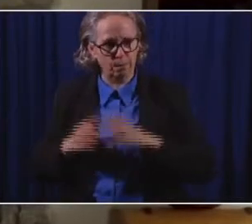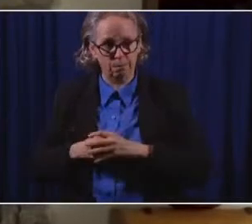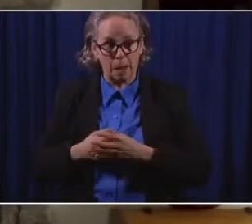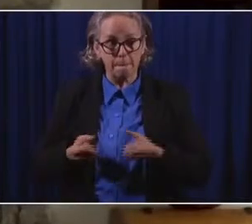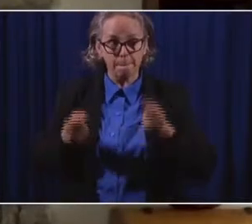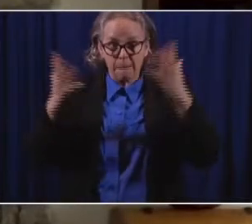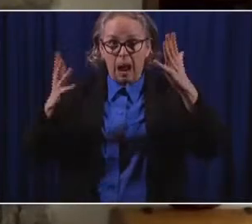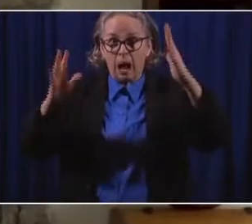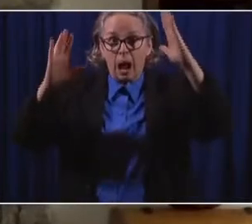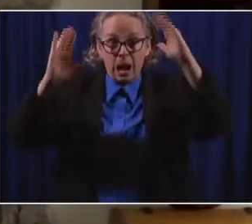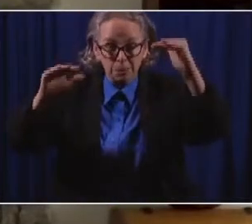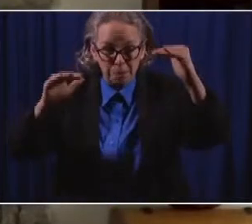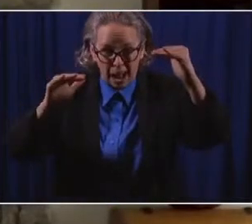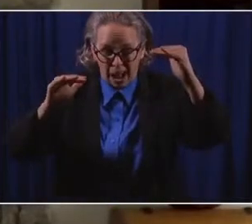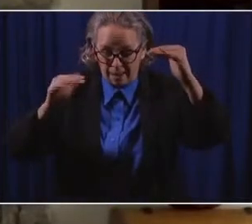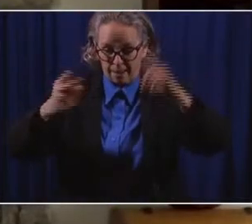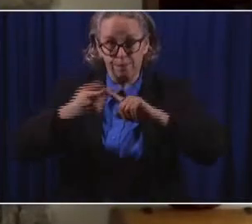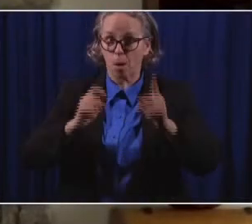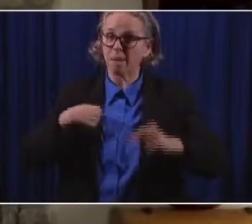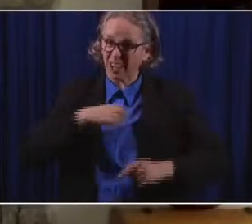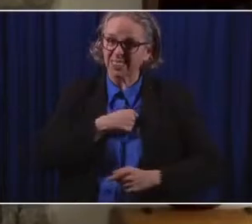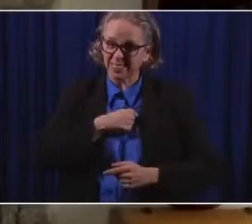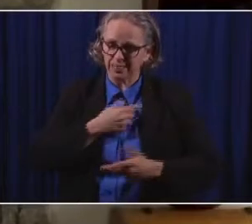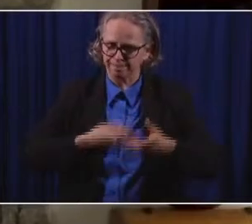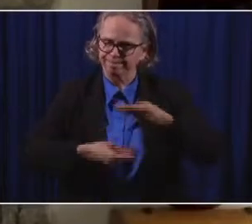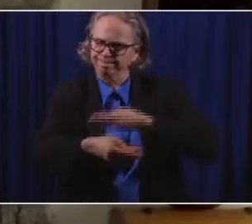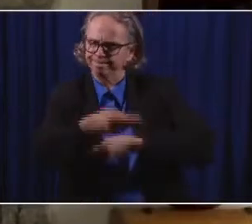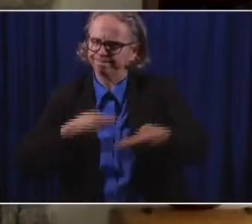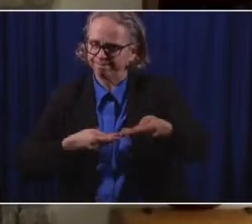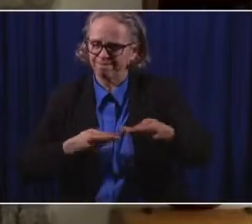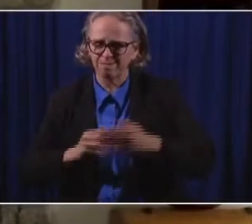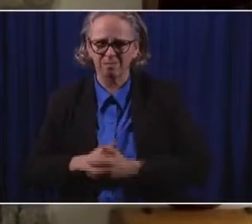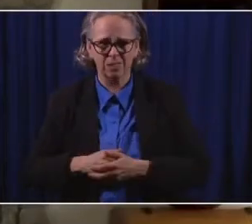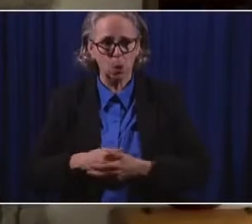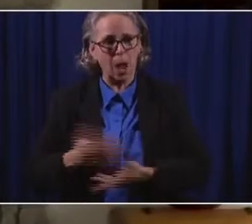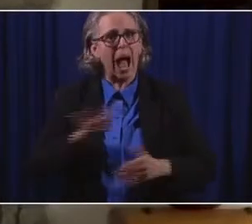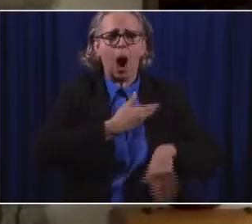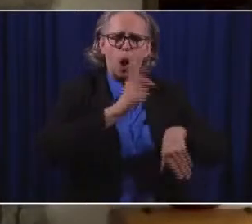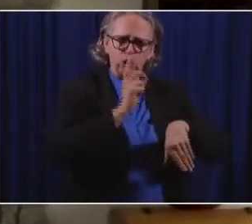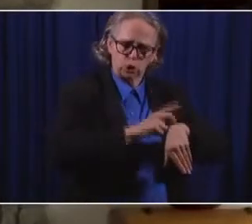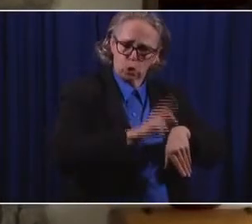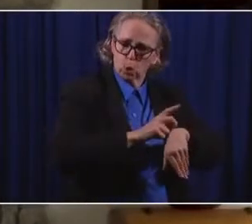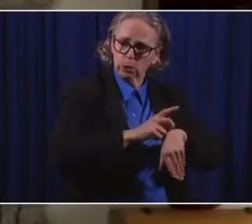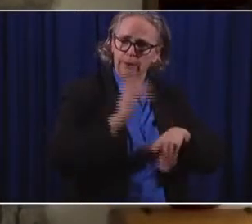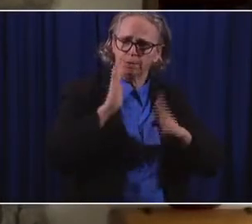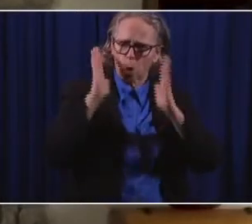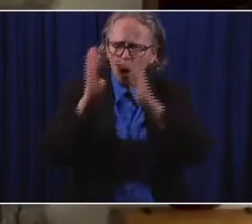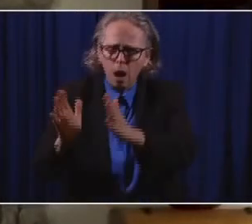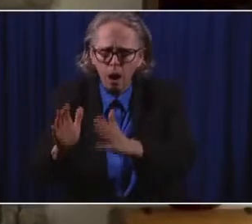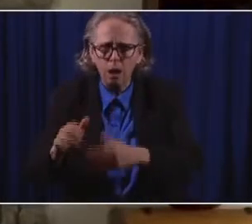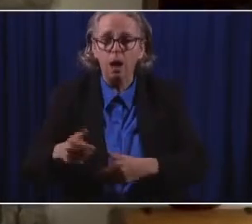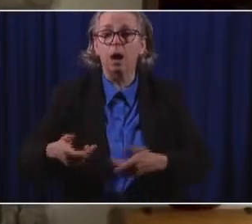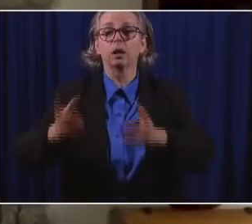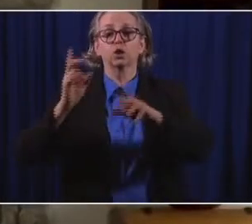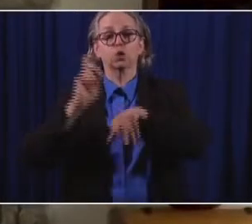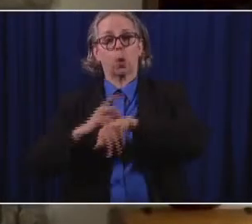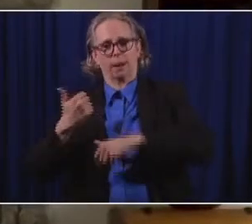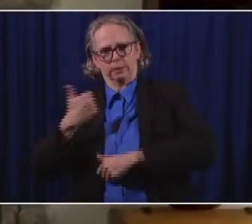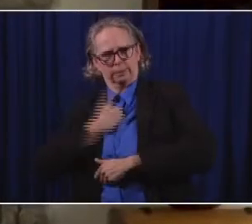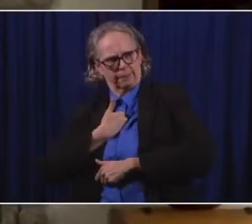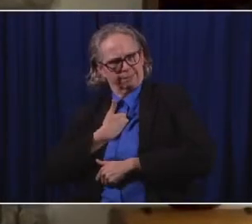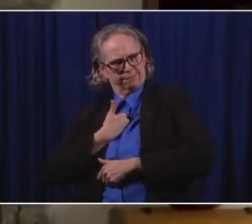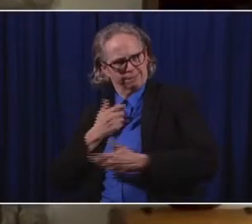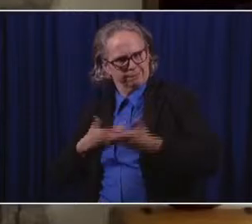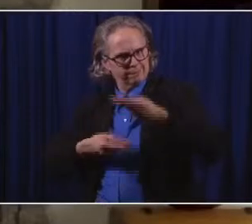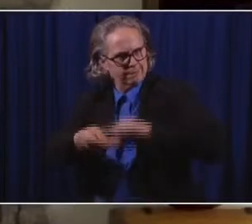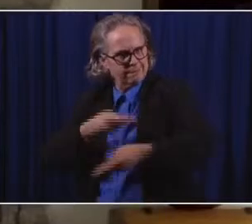have duties to others and duties to ourselves, and we can shirk neither."